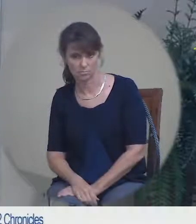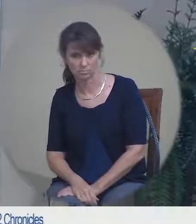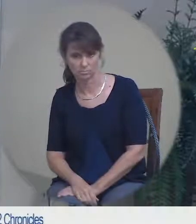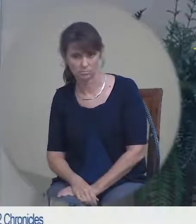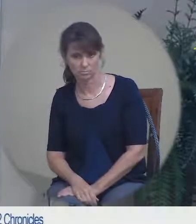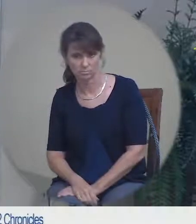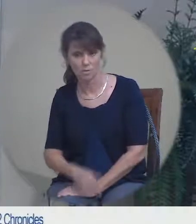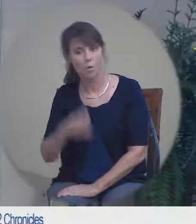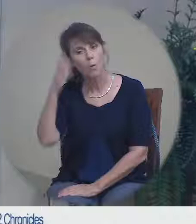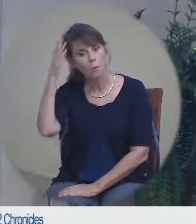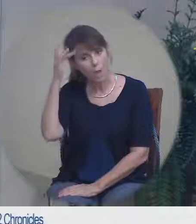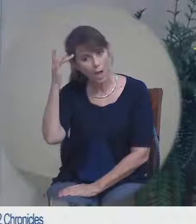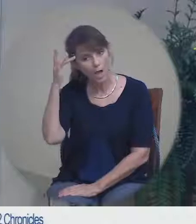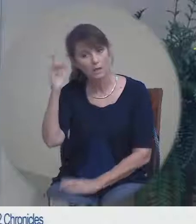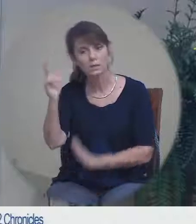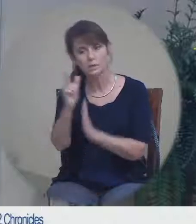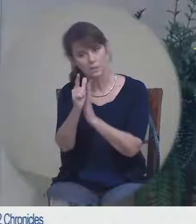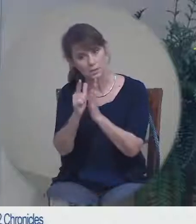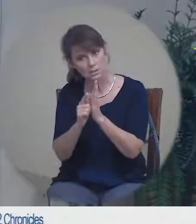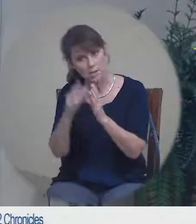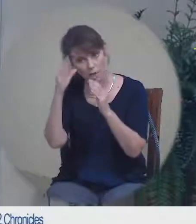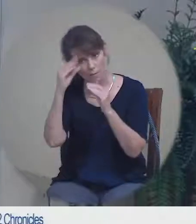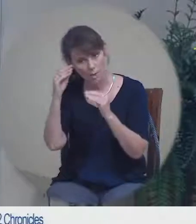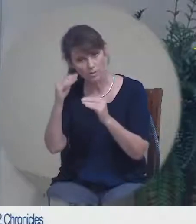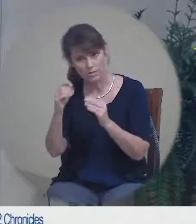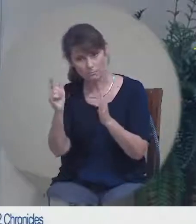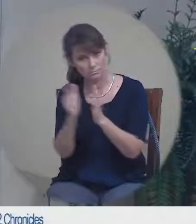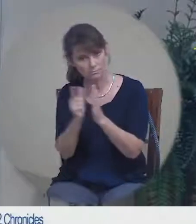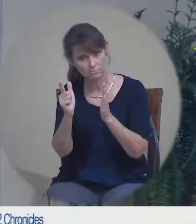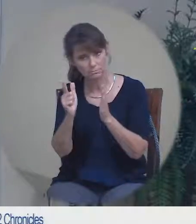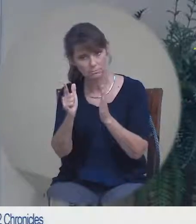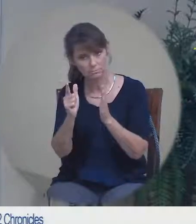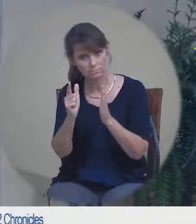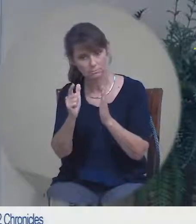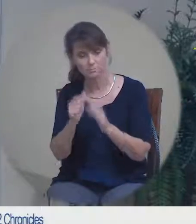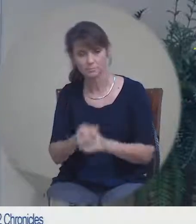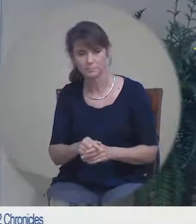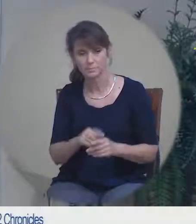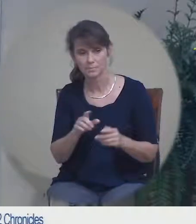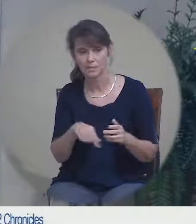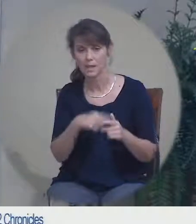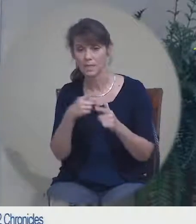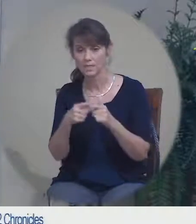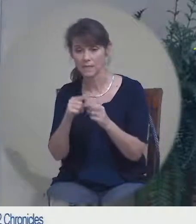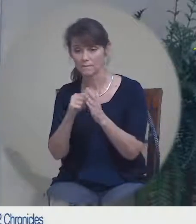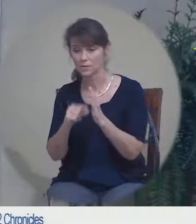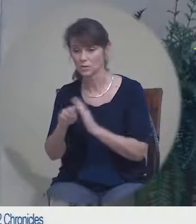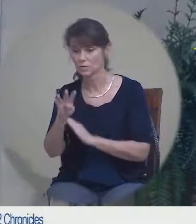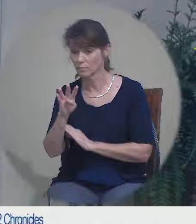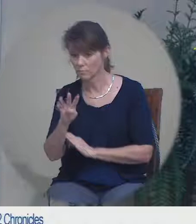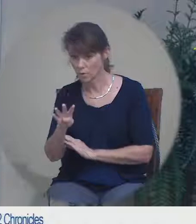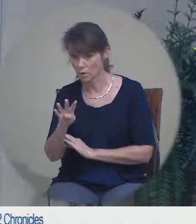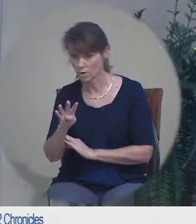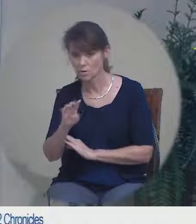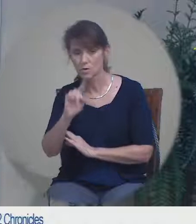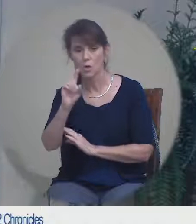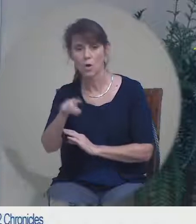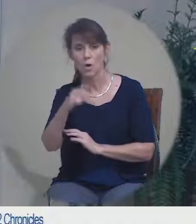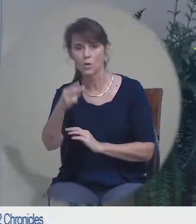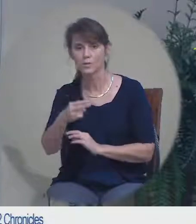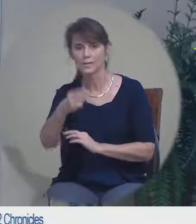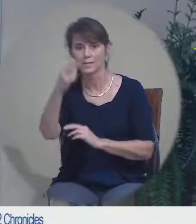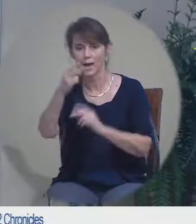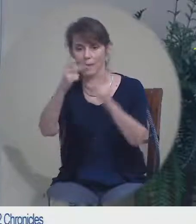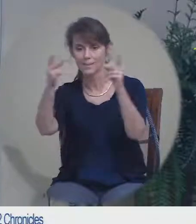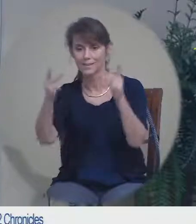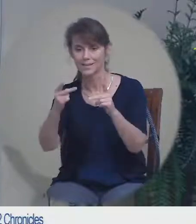says in the law of Moses. But look back up at verse 4. What did he do in verse 4? Only the high places were not taken away.